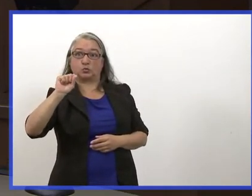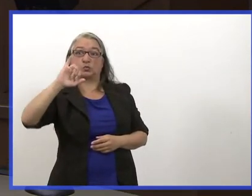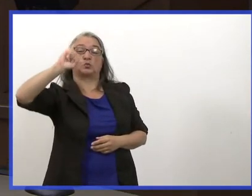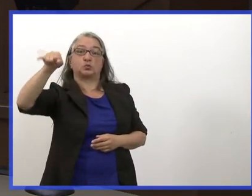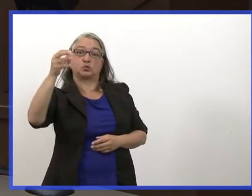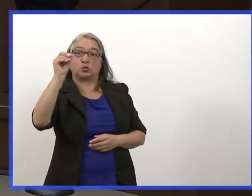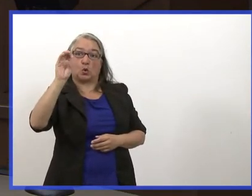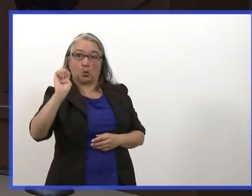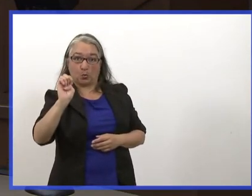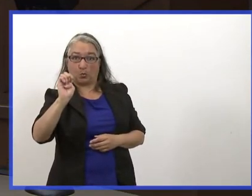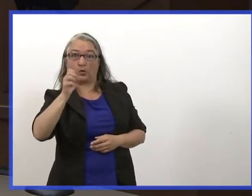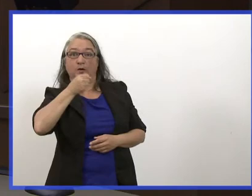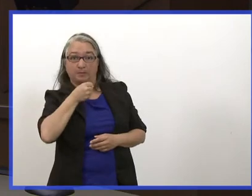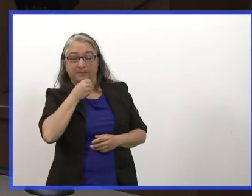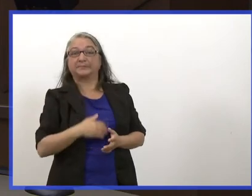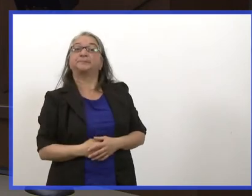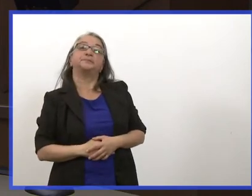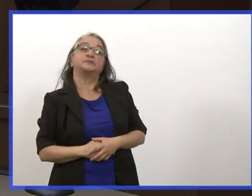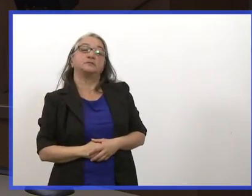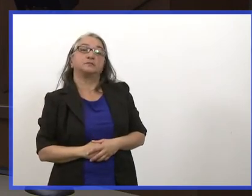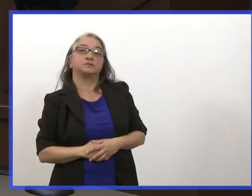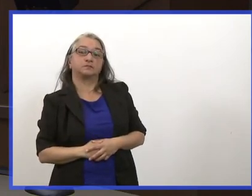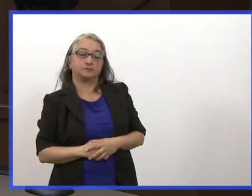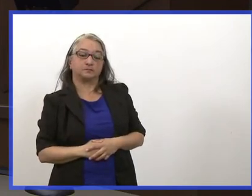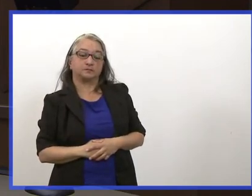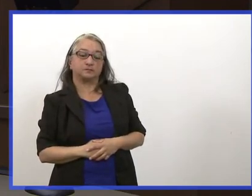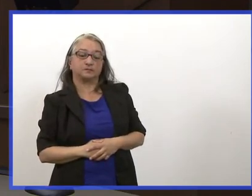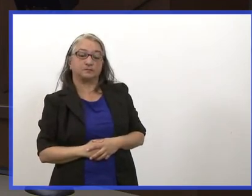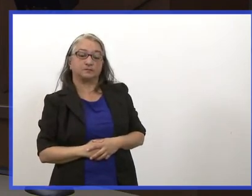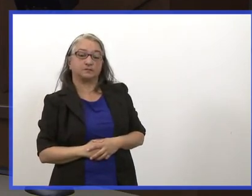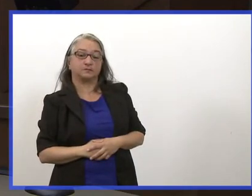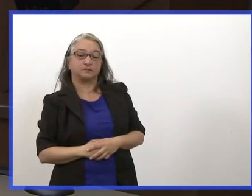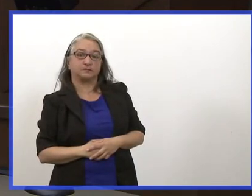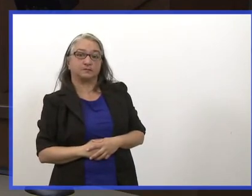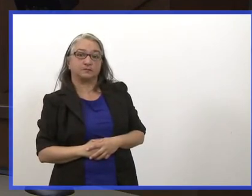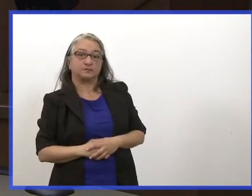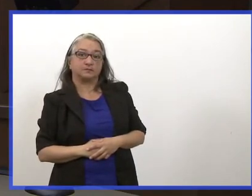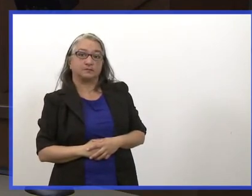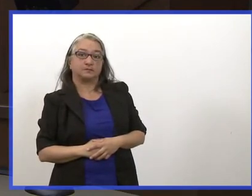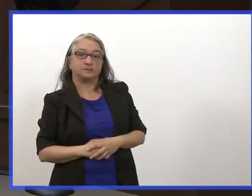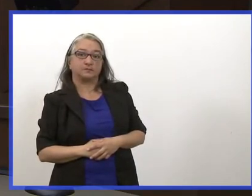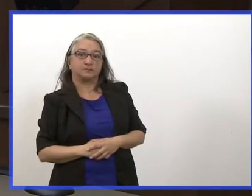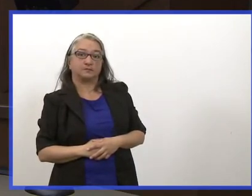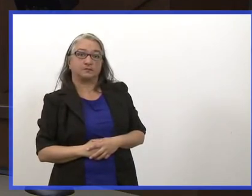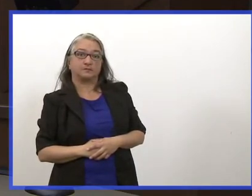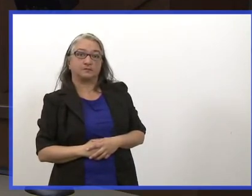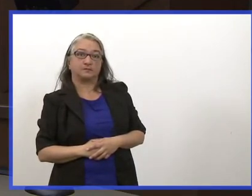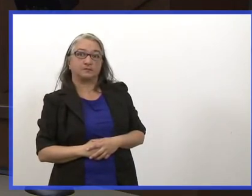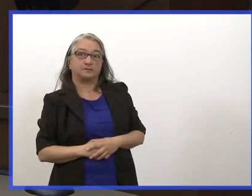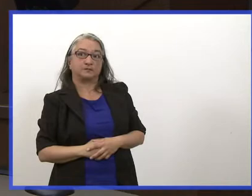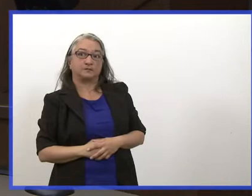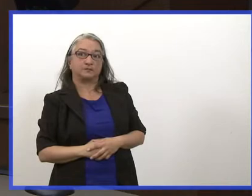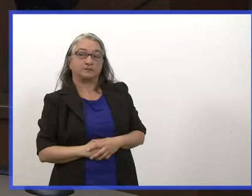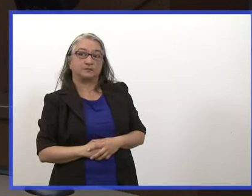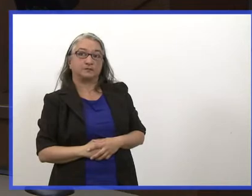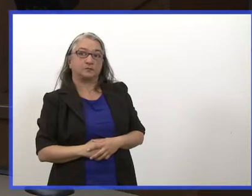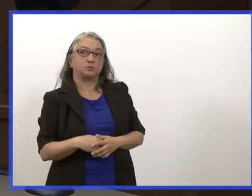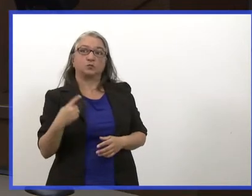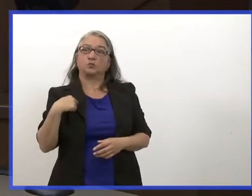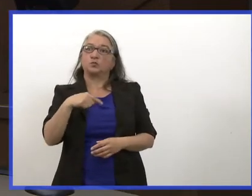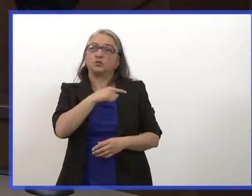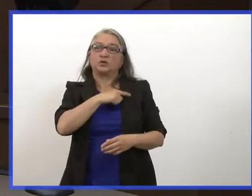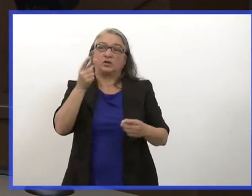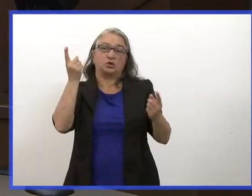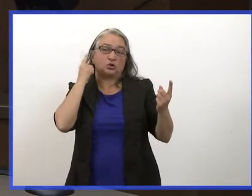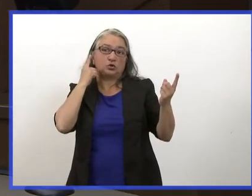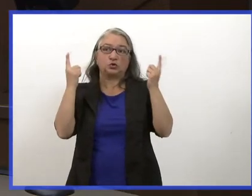Hi there. So we've heard some concerns about the amount of learning loss that's going on with students. So has